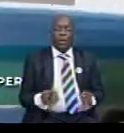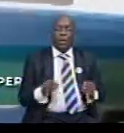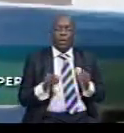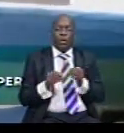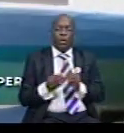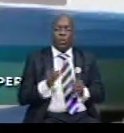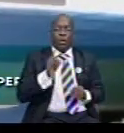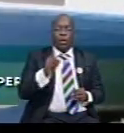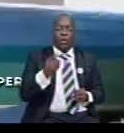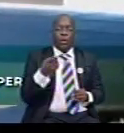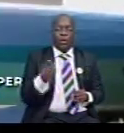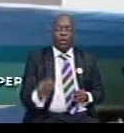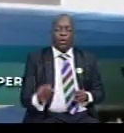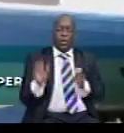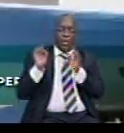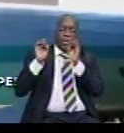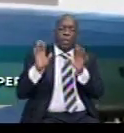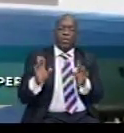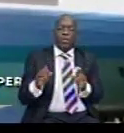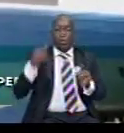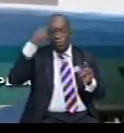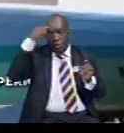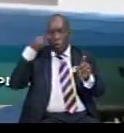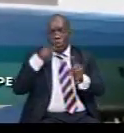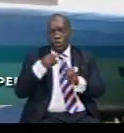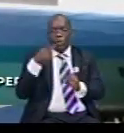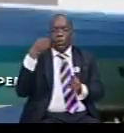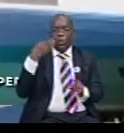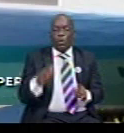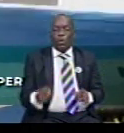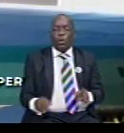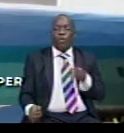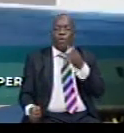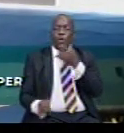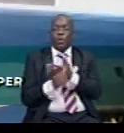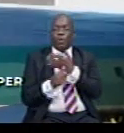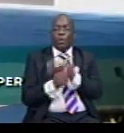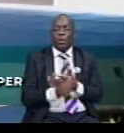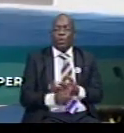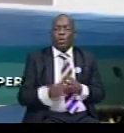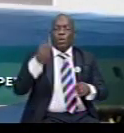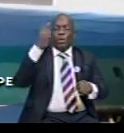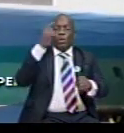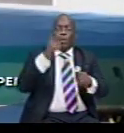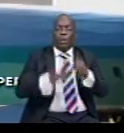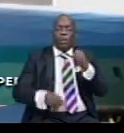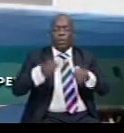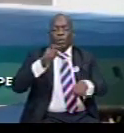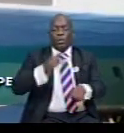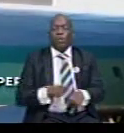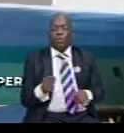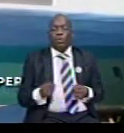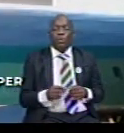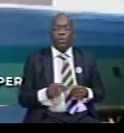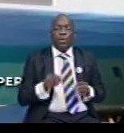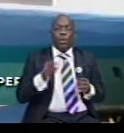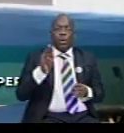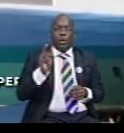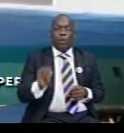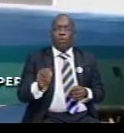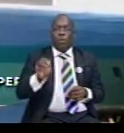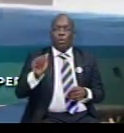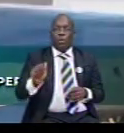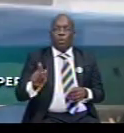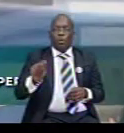fatal end time period. We're looking at Matthew chapter 24. Matthew chapter